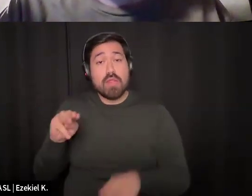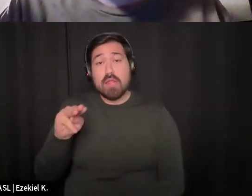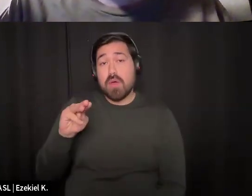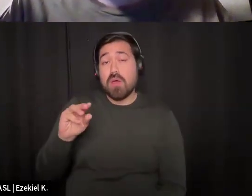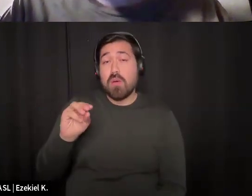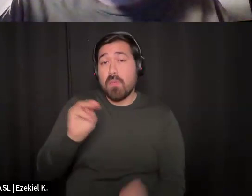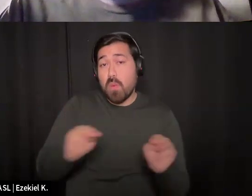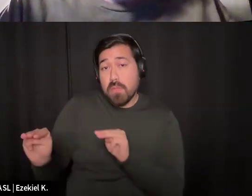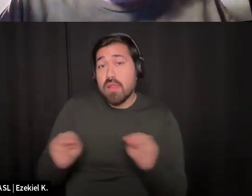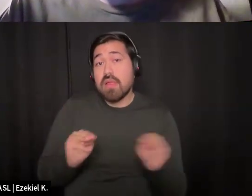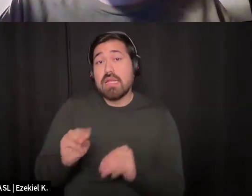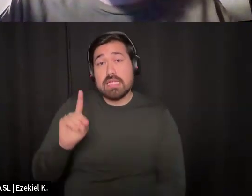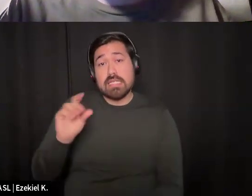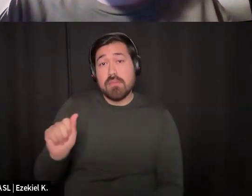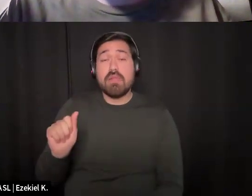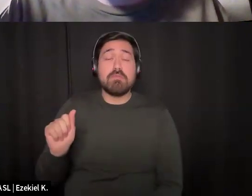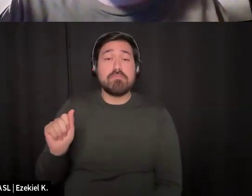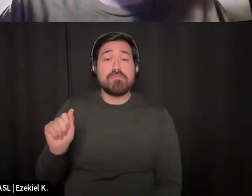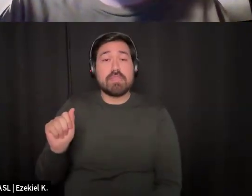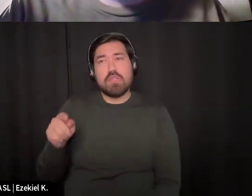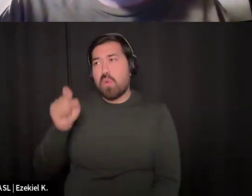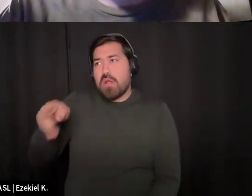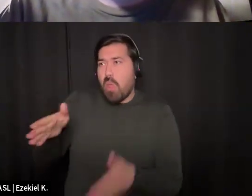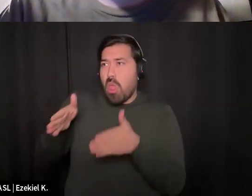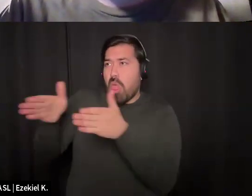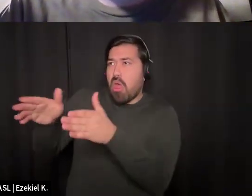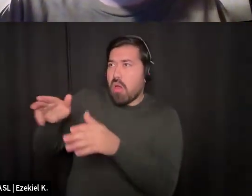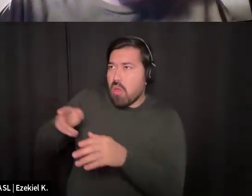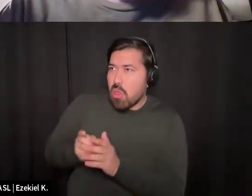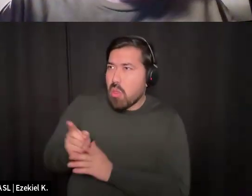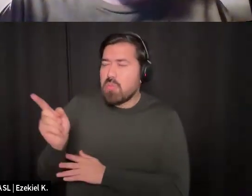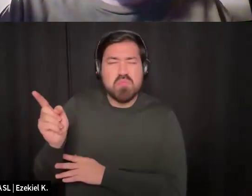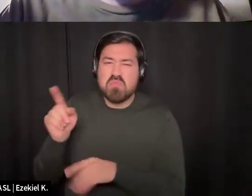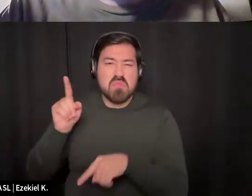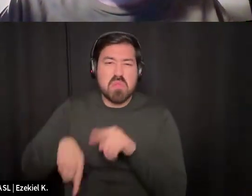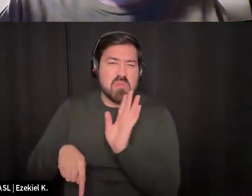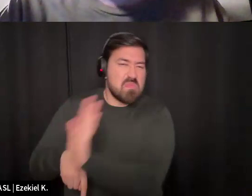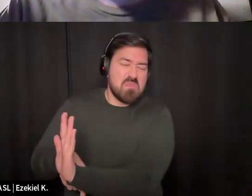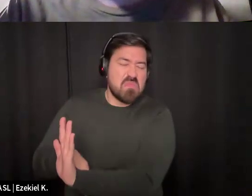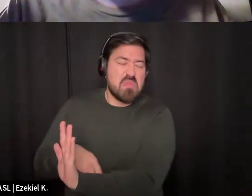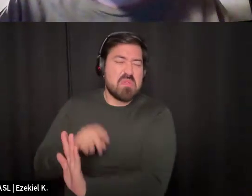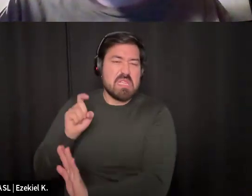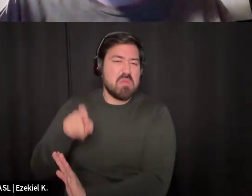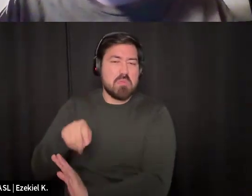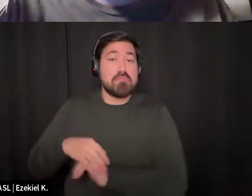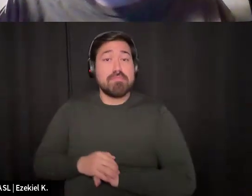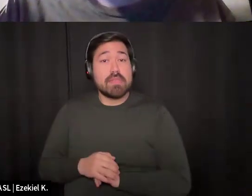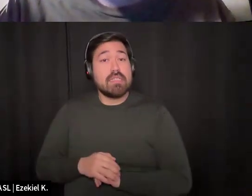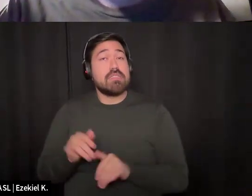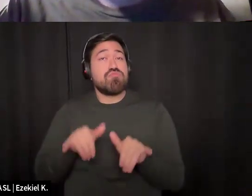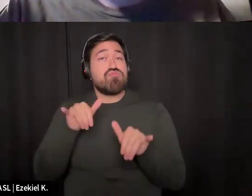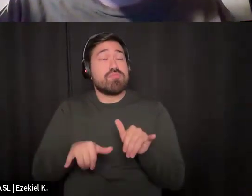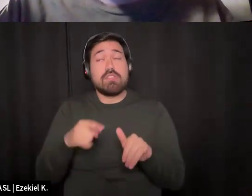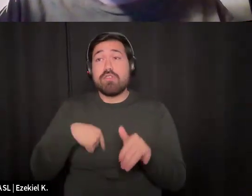go on a long trek. Plus, it Mhm. changes the priority from you try to